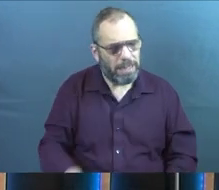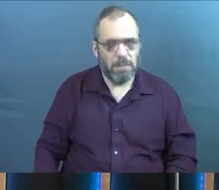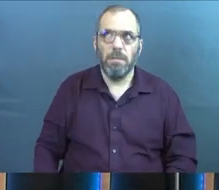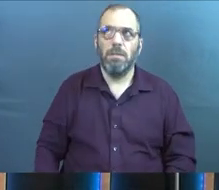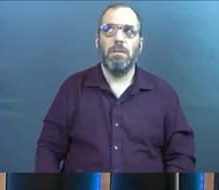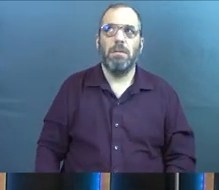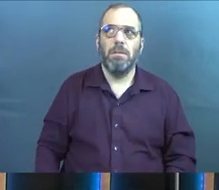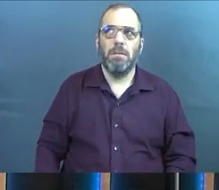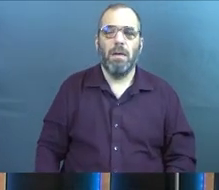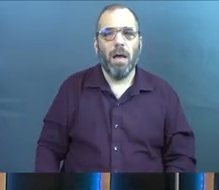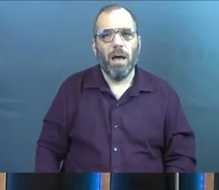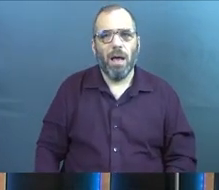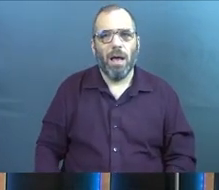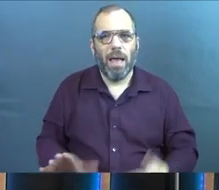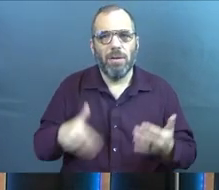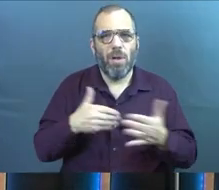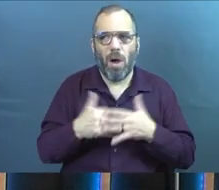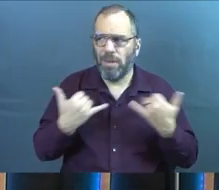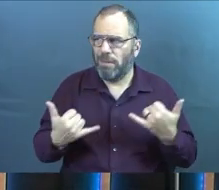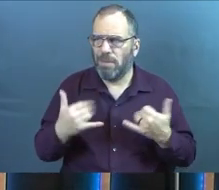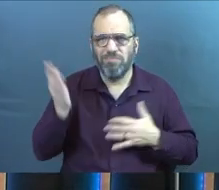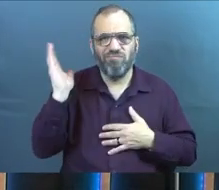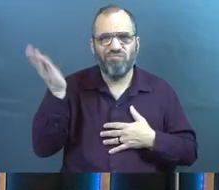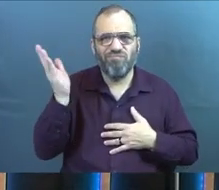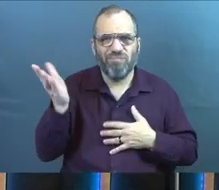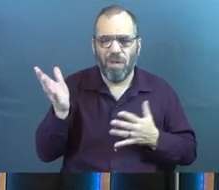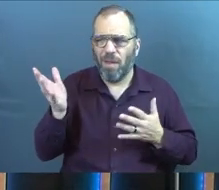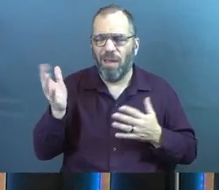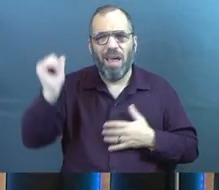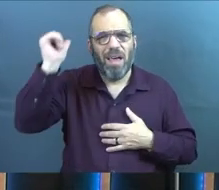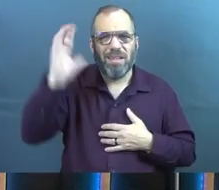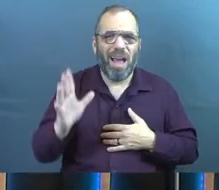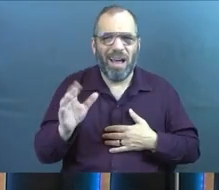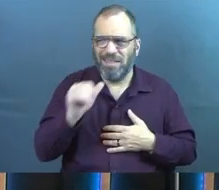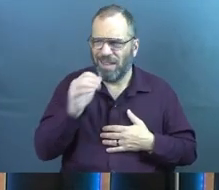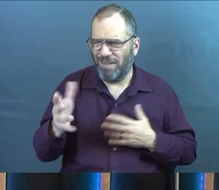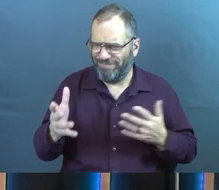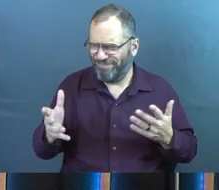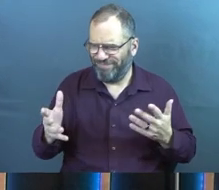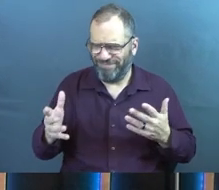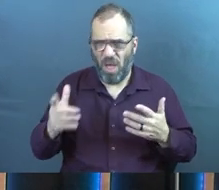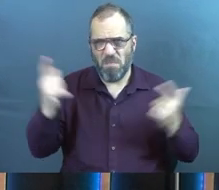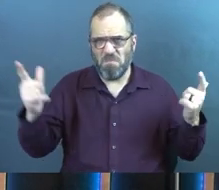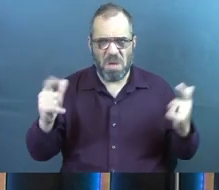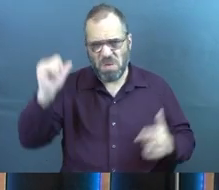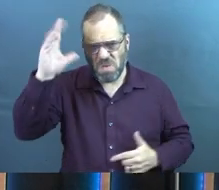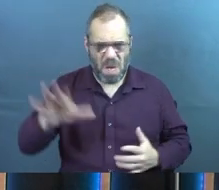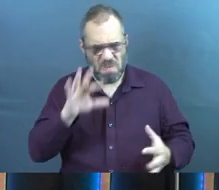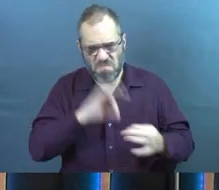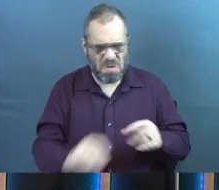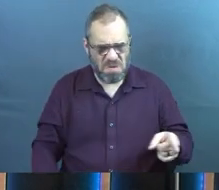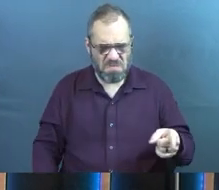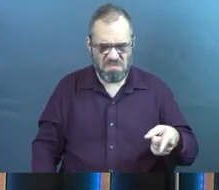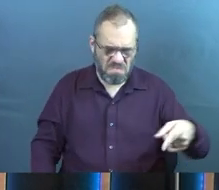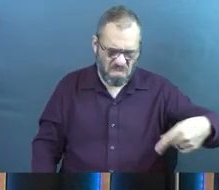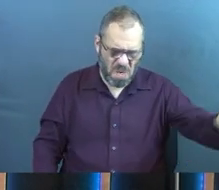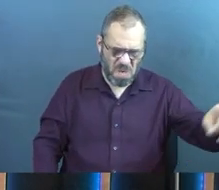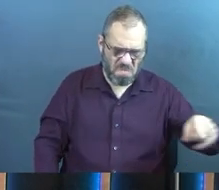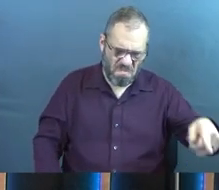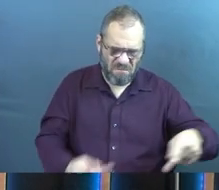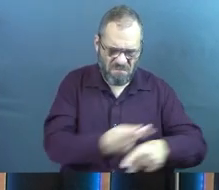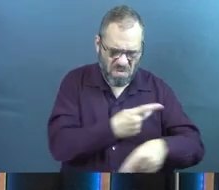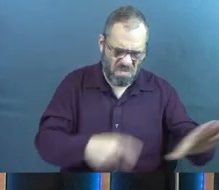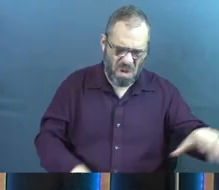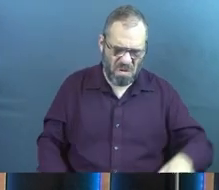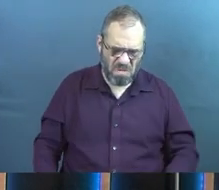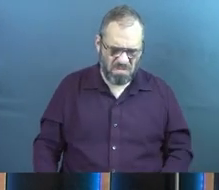right? And it was a picture of all that we're talking about right now of God is not just some big, perfect God up in the sky who